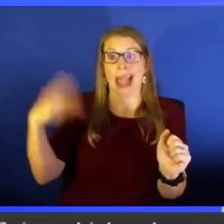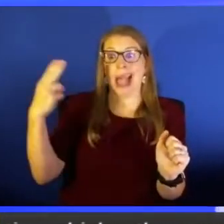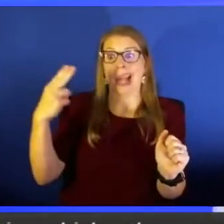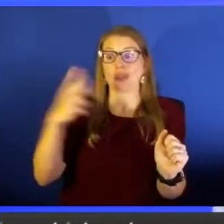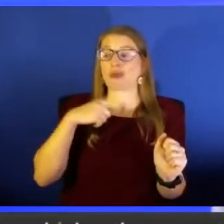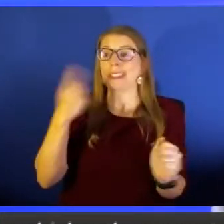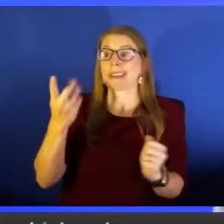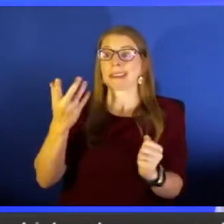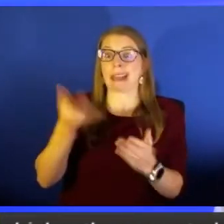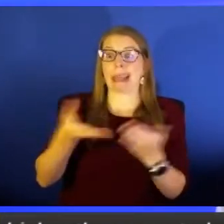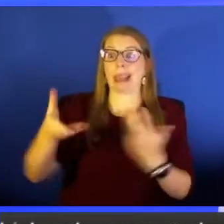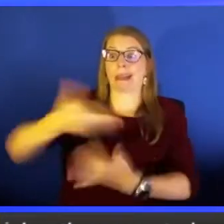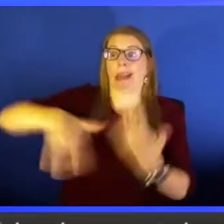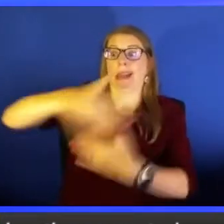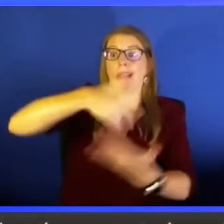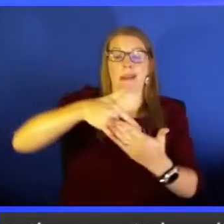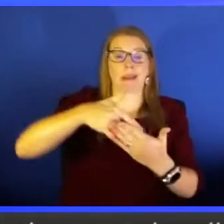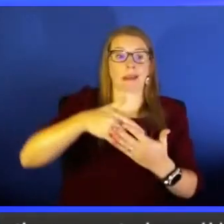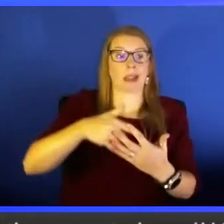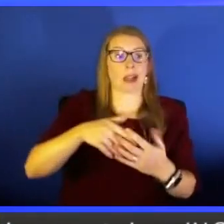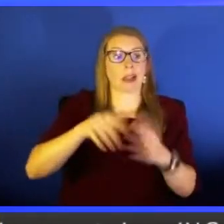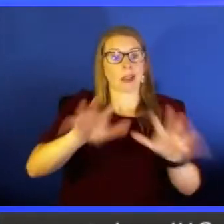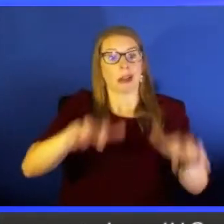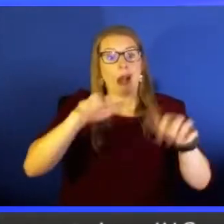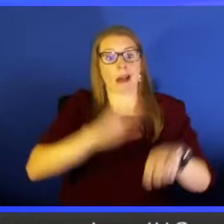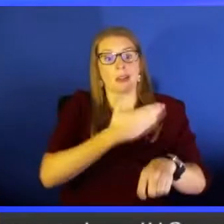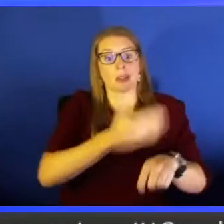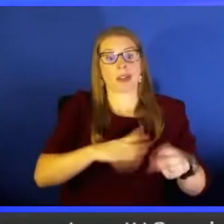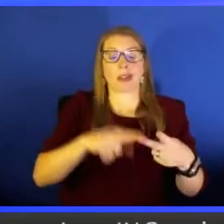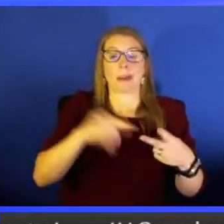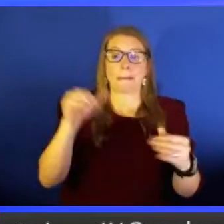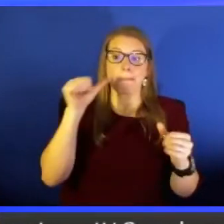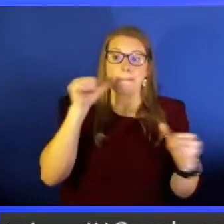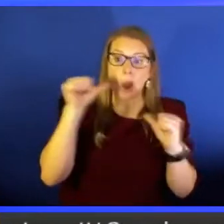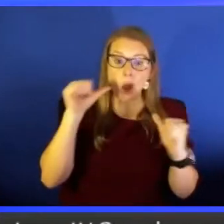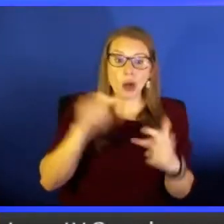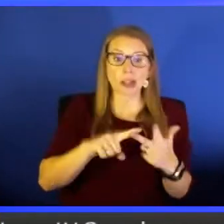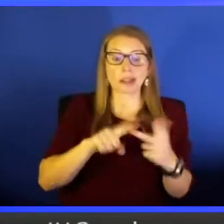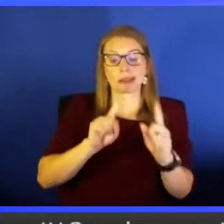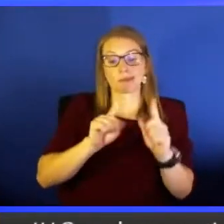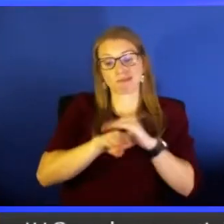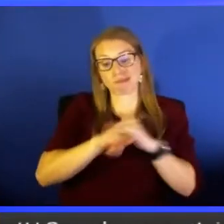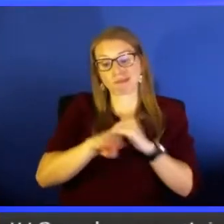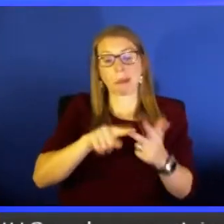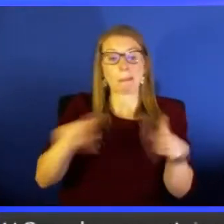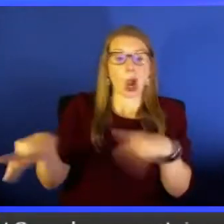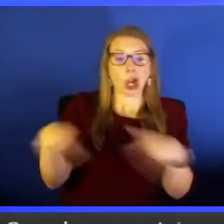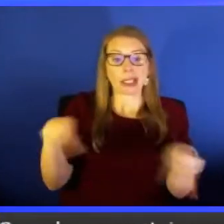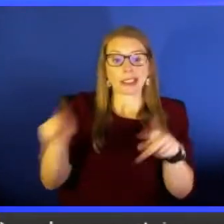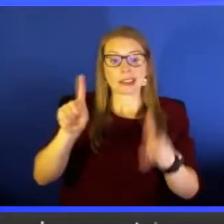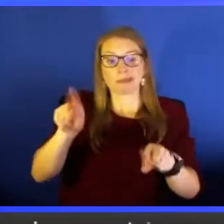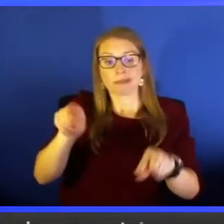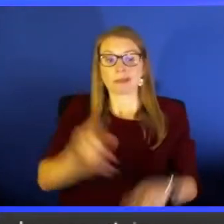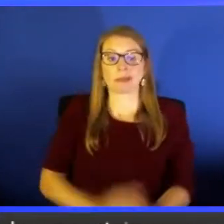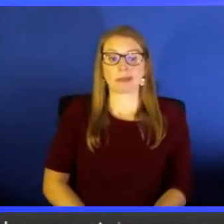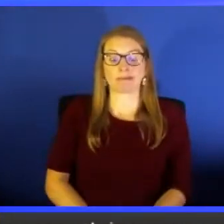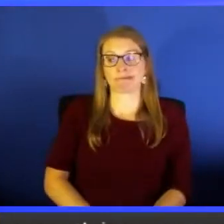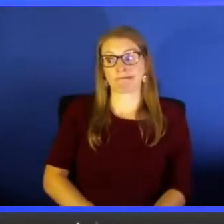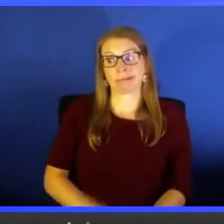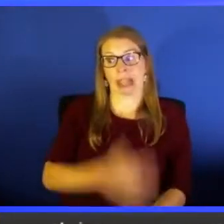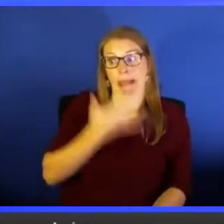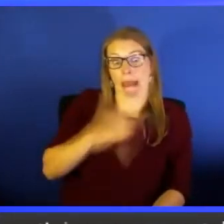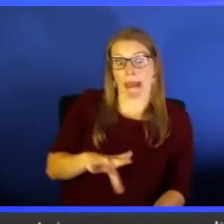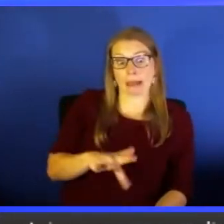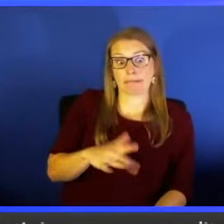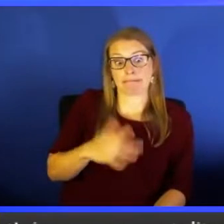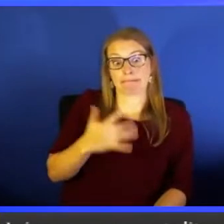concerts, bars, restaurants, parties. I don't think we know exactly why. It is certainly luck, but the answer to the question, I don't think